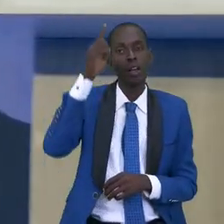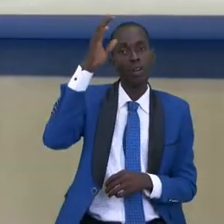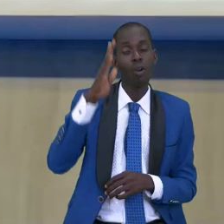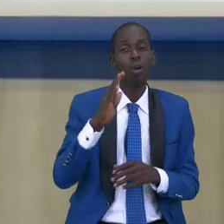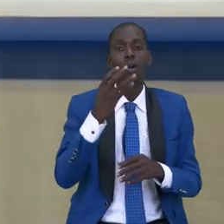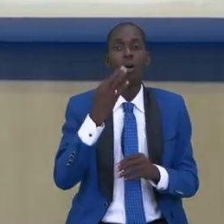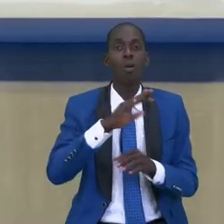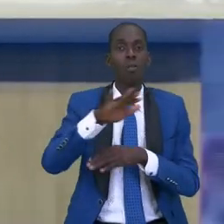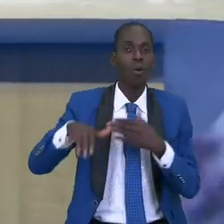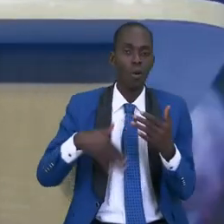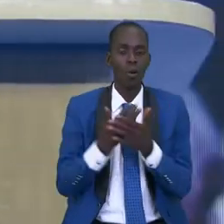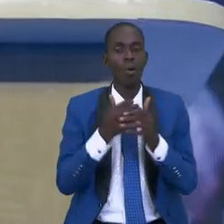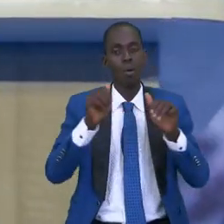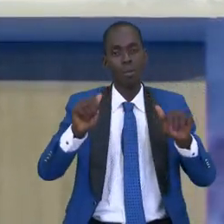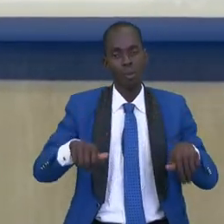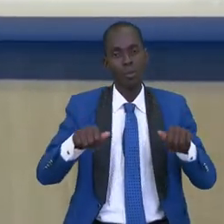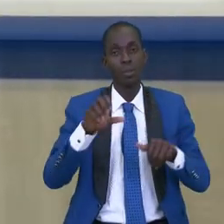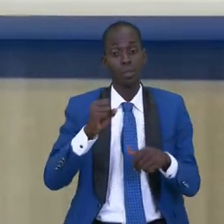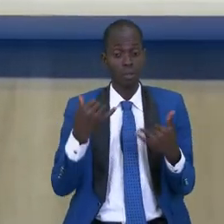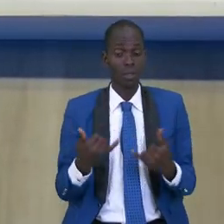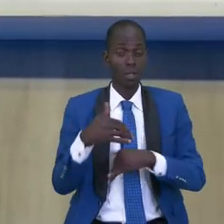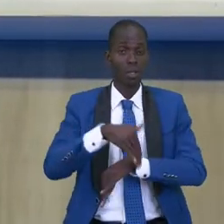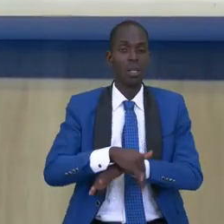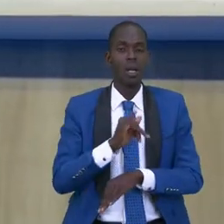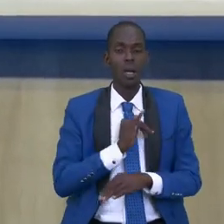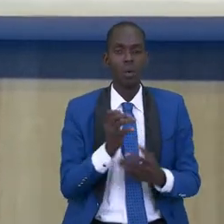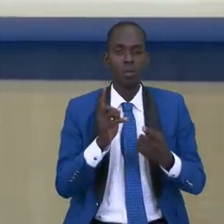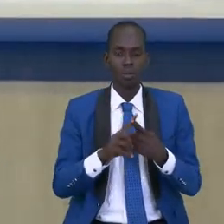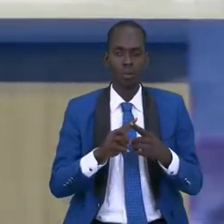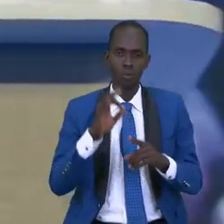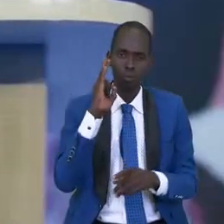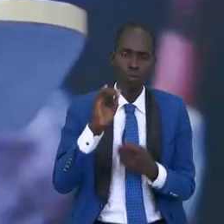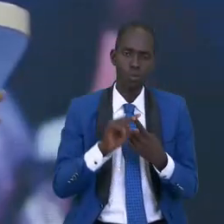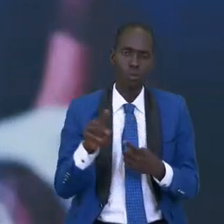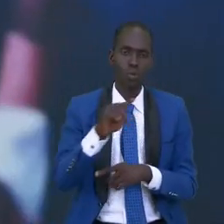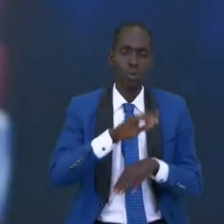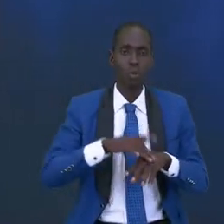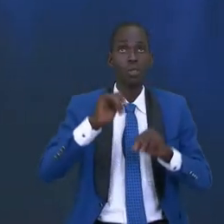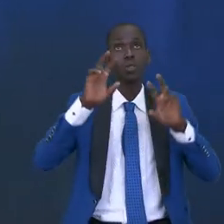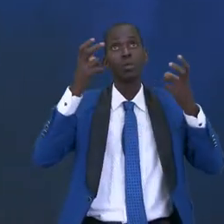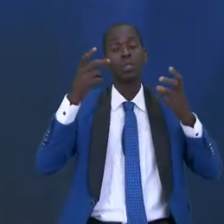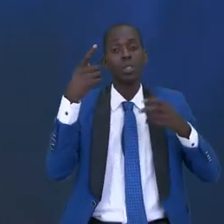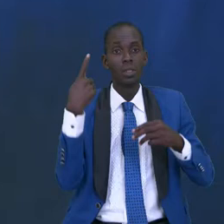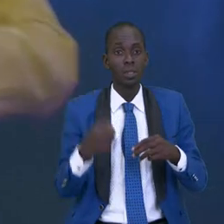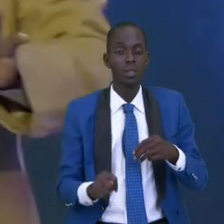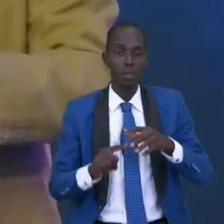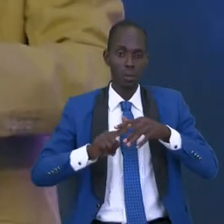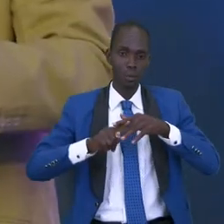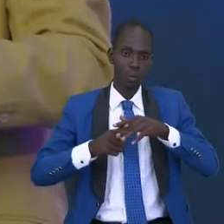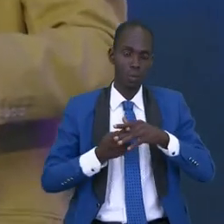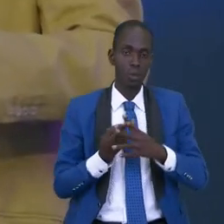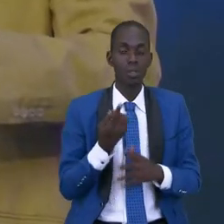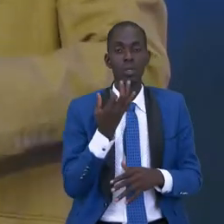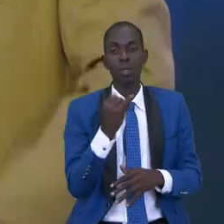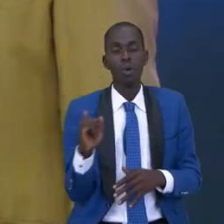all possibilities. Tonight, I want to talk to you on the fundamental